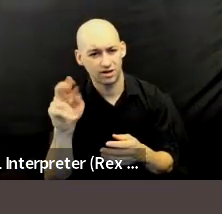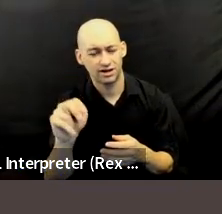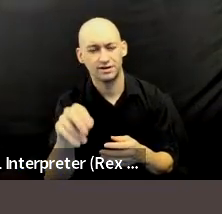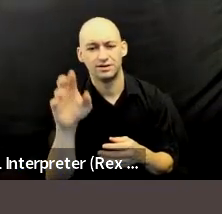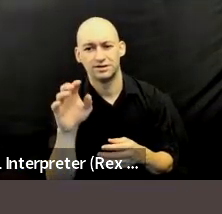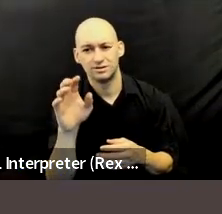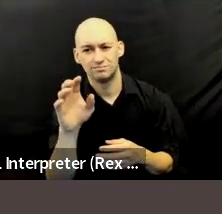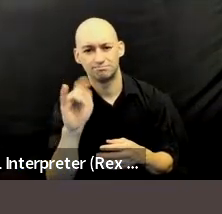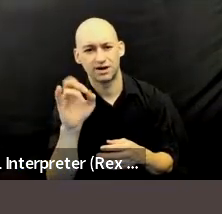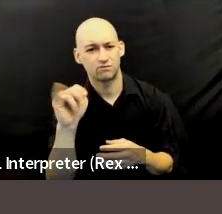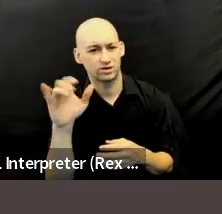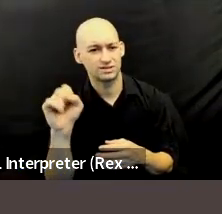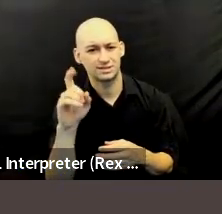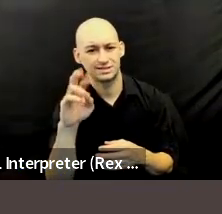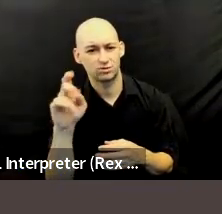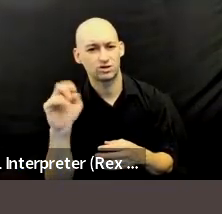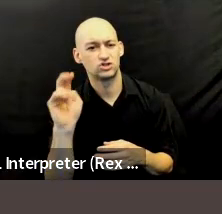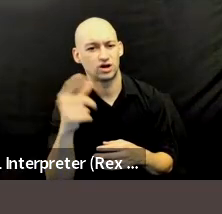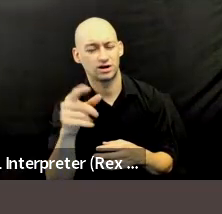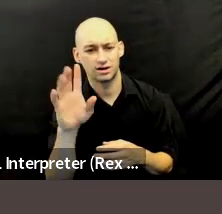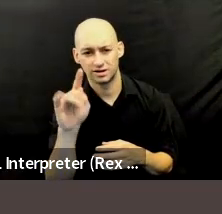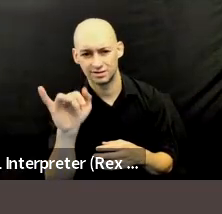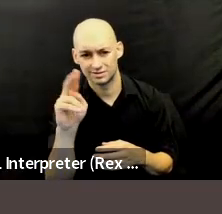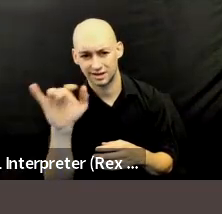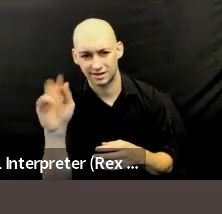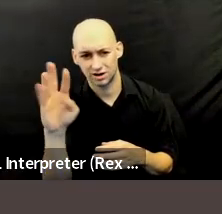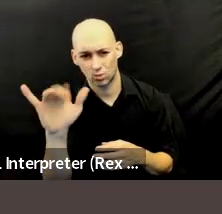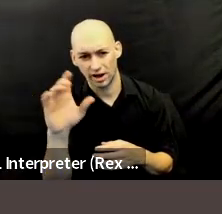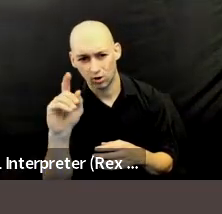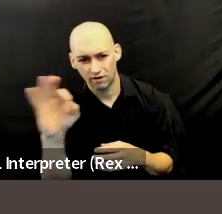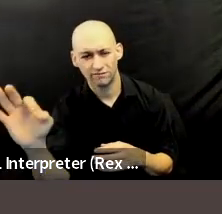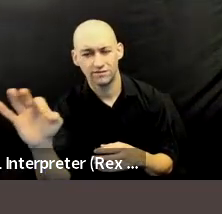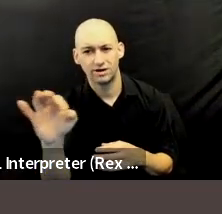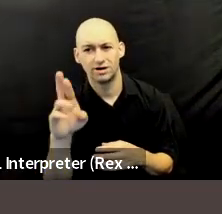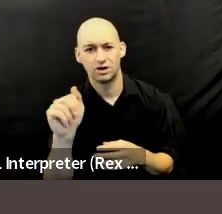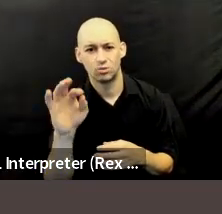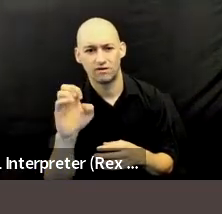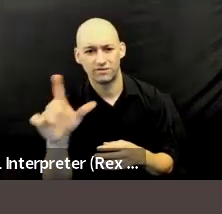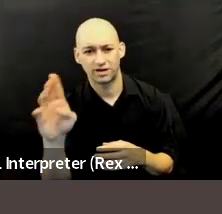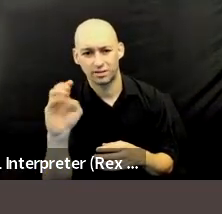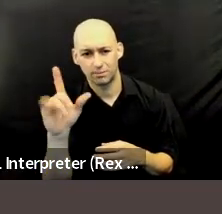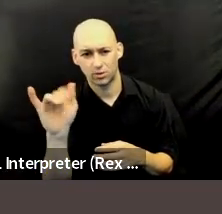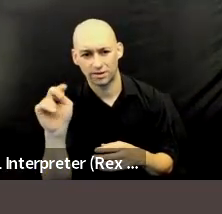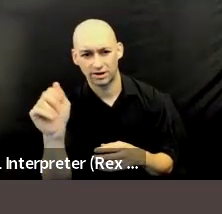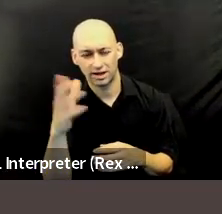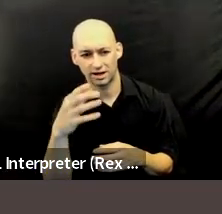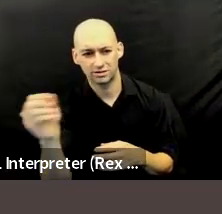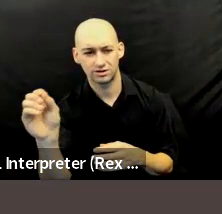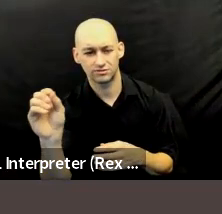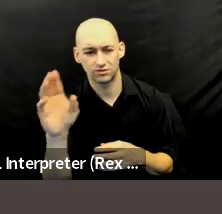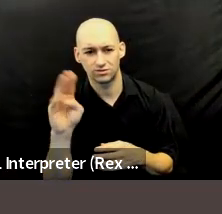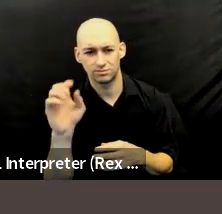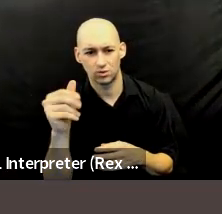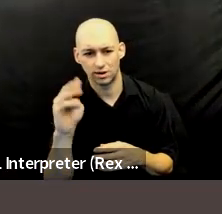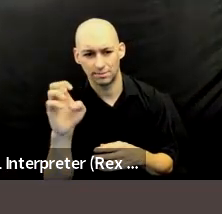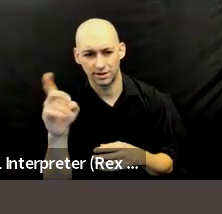Francis, Derek Chung, Tanya Wyckoff, Lauren Wonder, Greg Ware, Rafael Molina, and Mohammed Shamal.